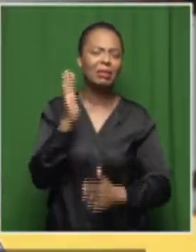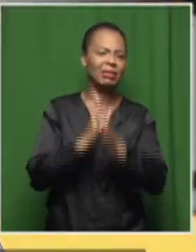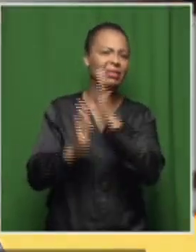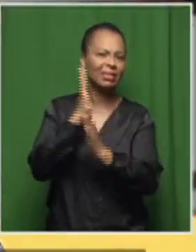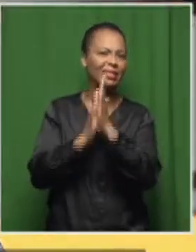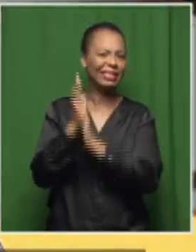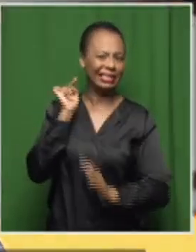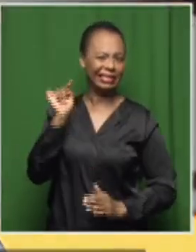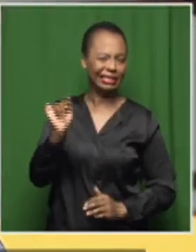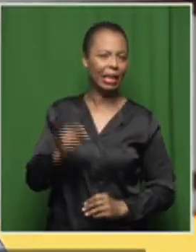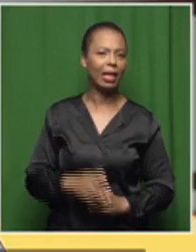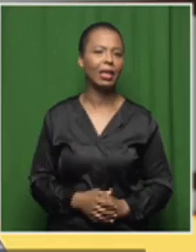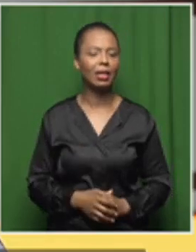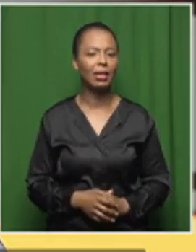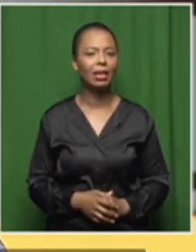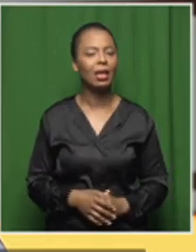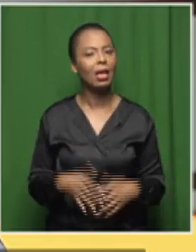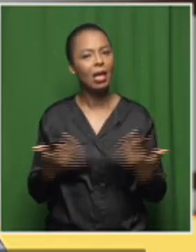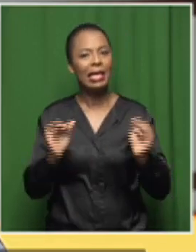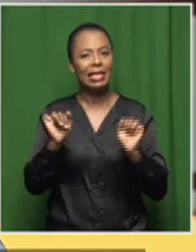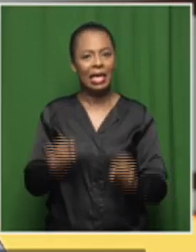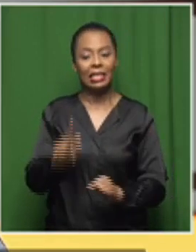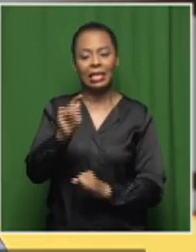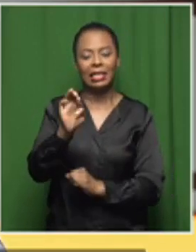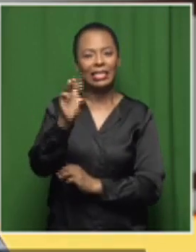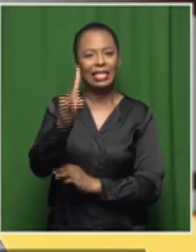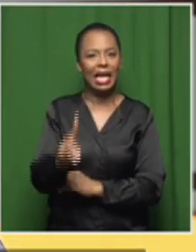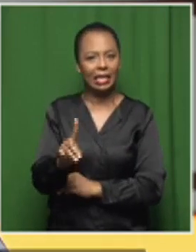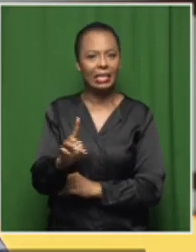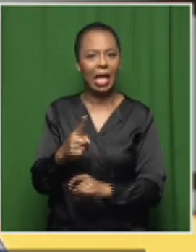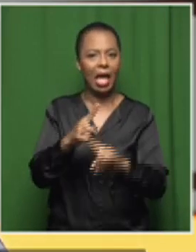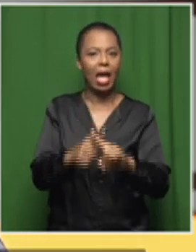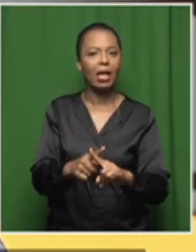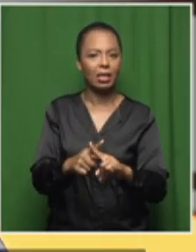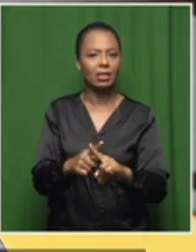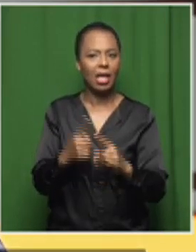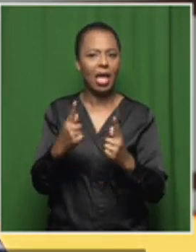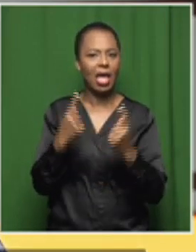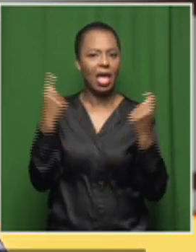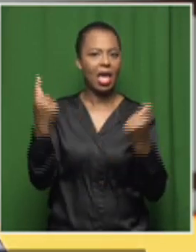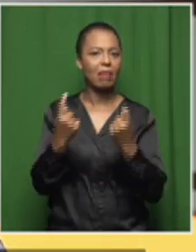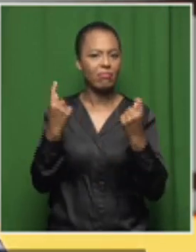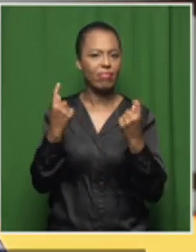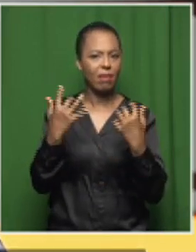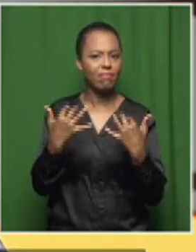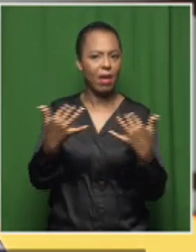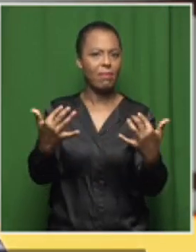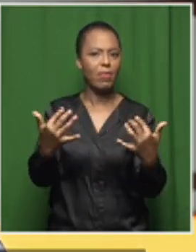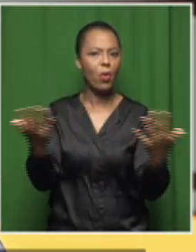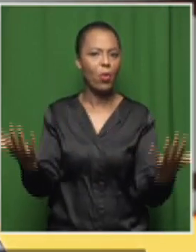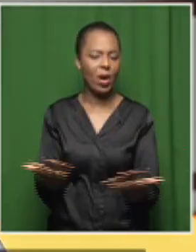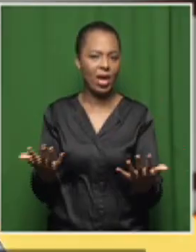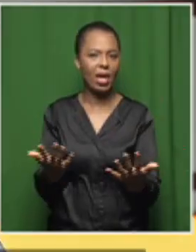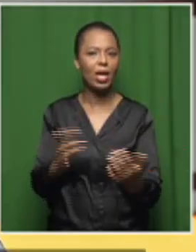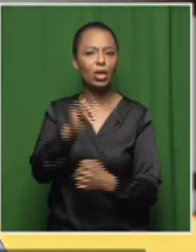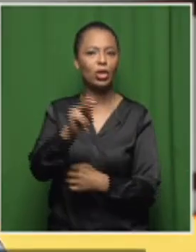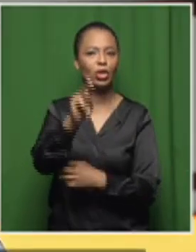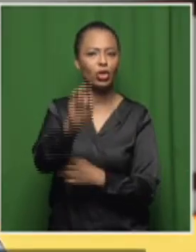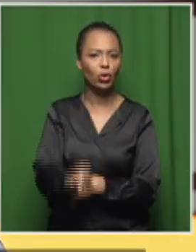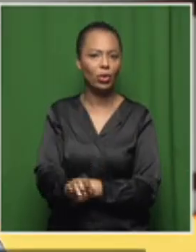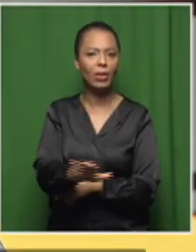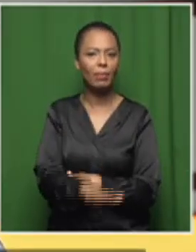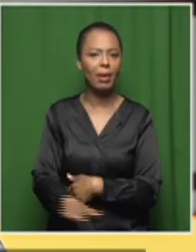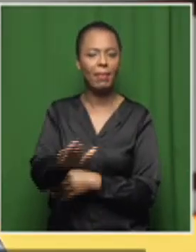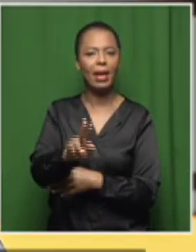you know, so TED held their TED Countdown event in June in Nairobi, and they selected 18